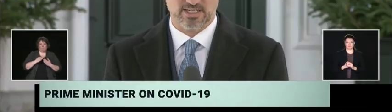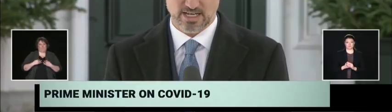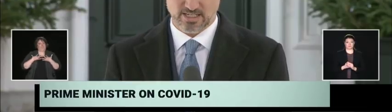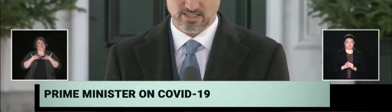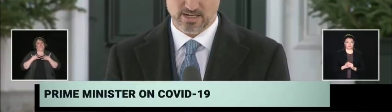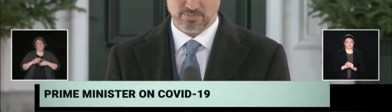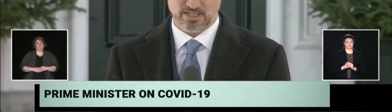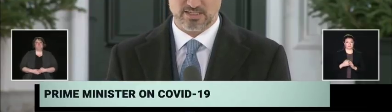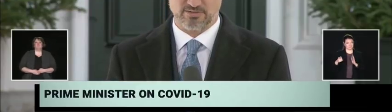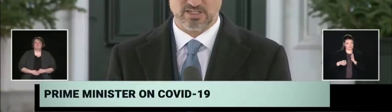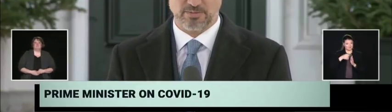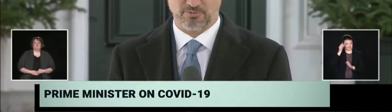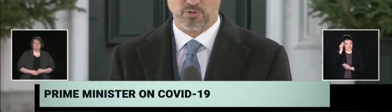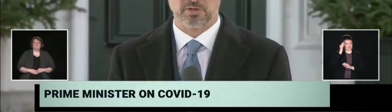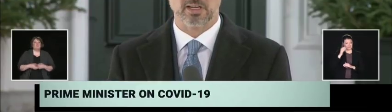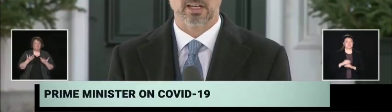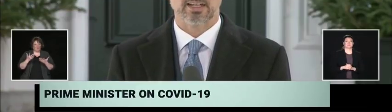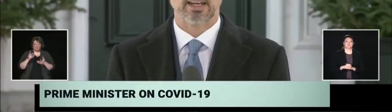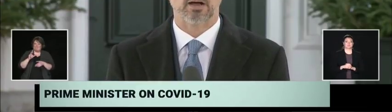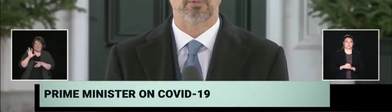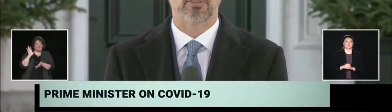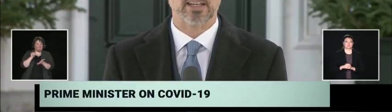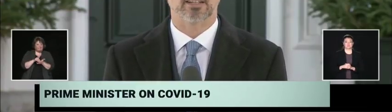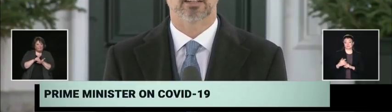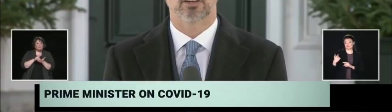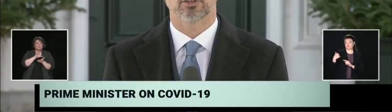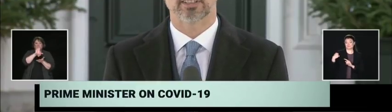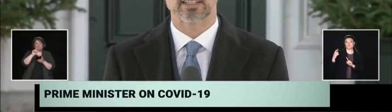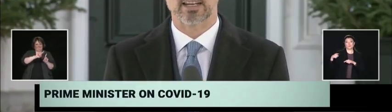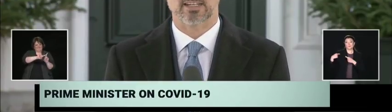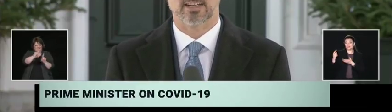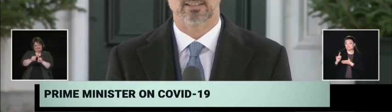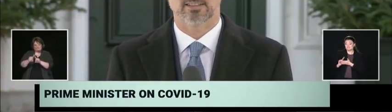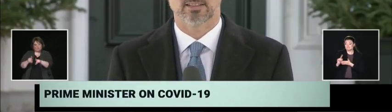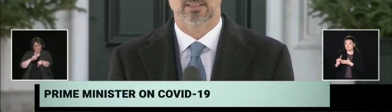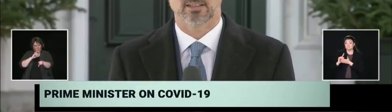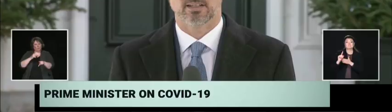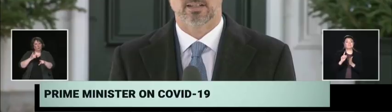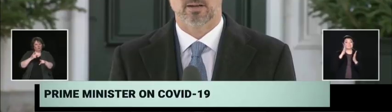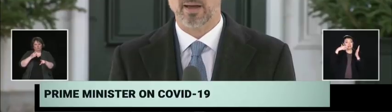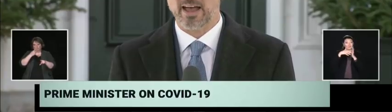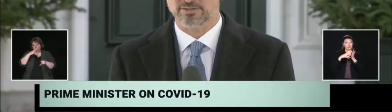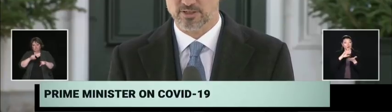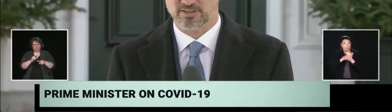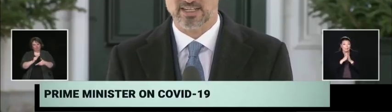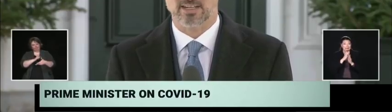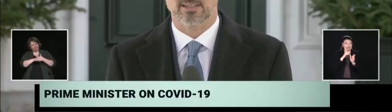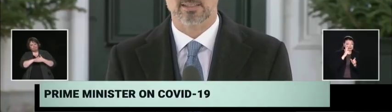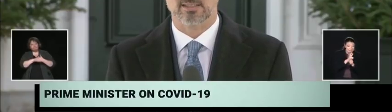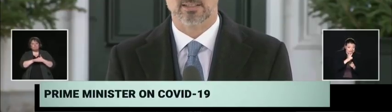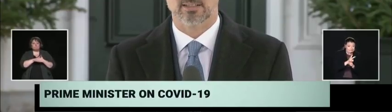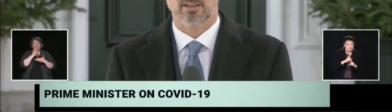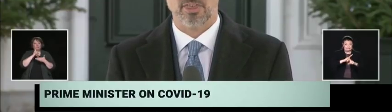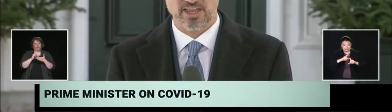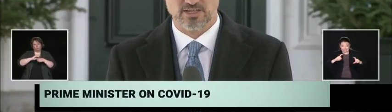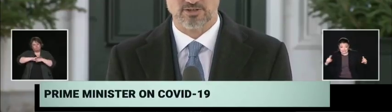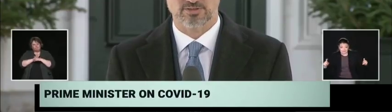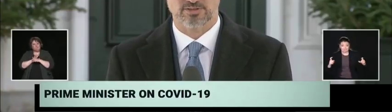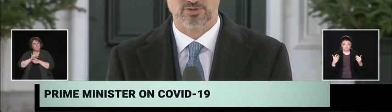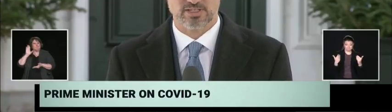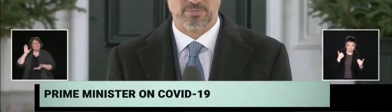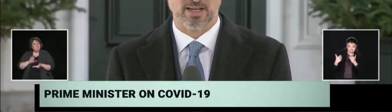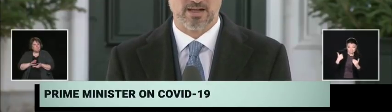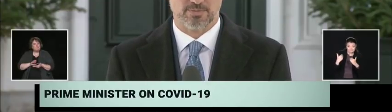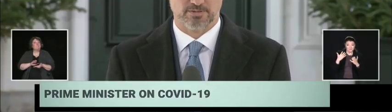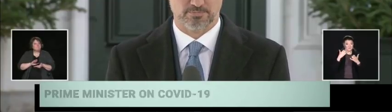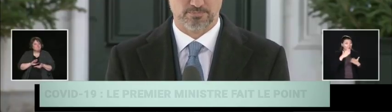5,000 Canadian companies have stepped forward to help fight COVID-19. On behalf of all Canadians, thank you